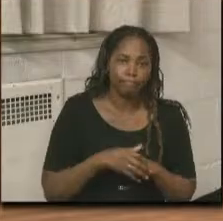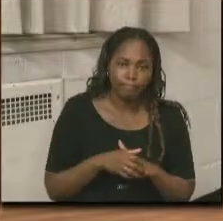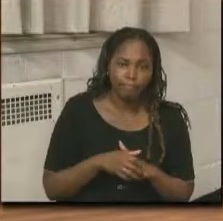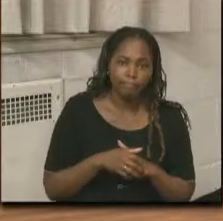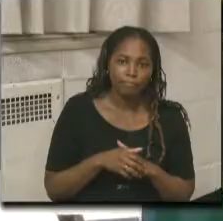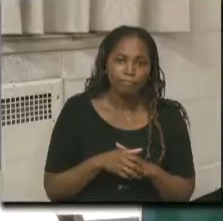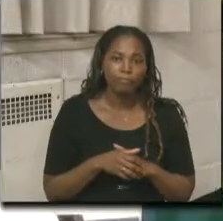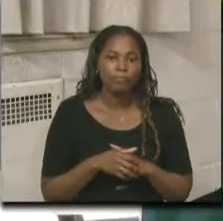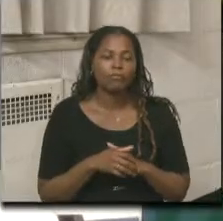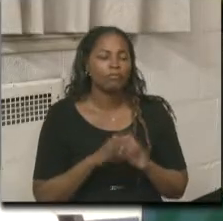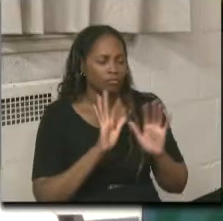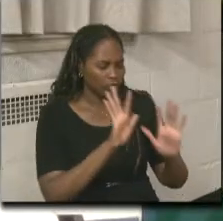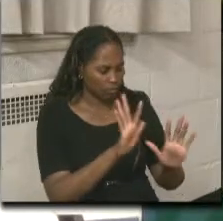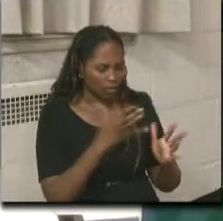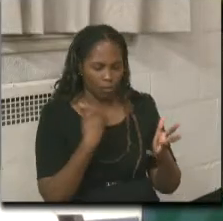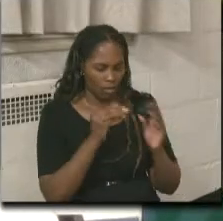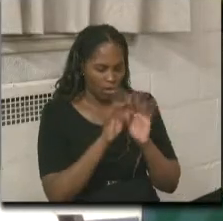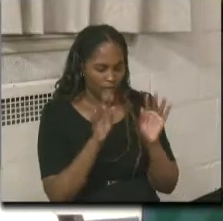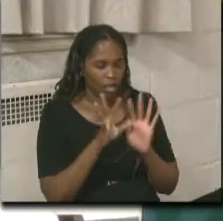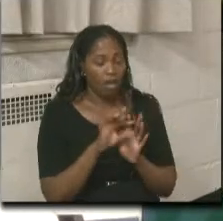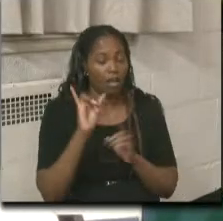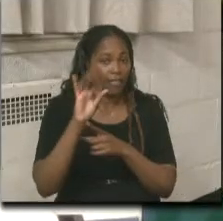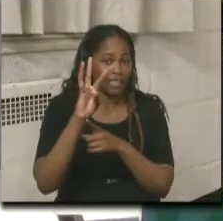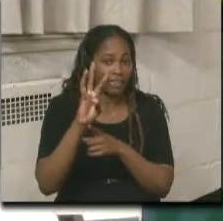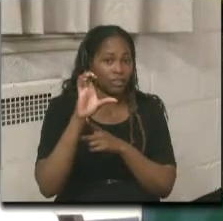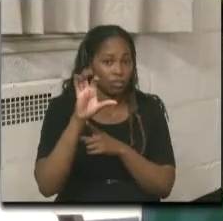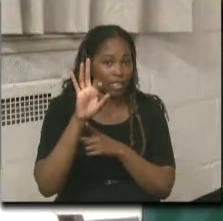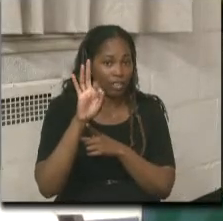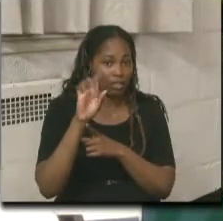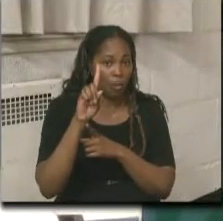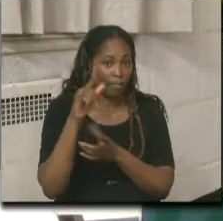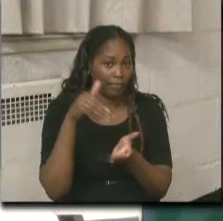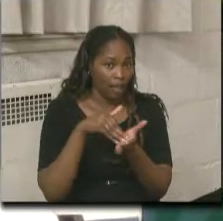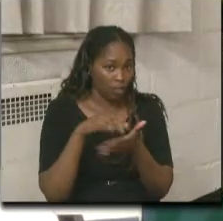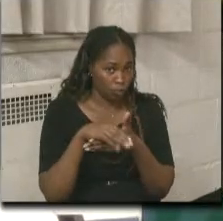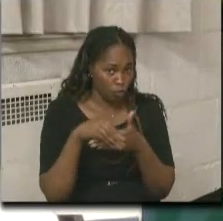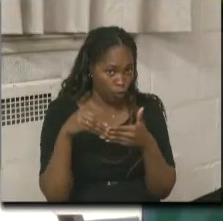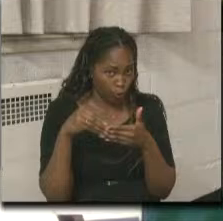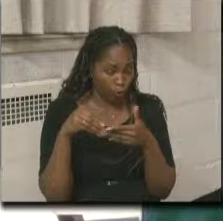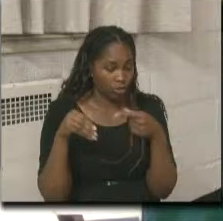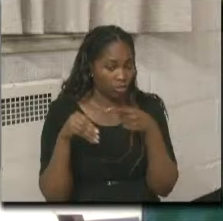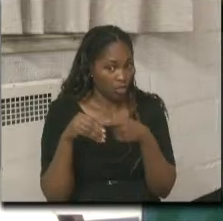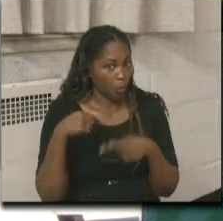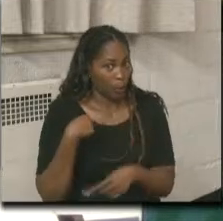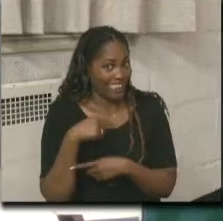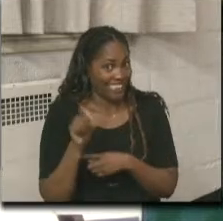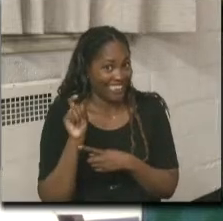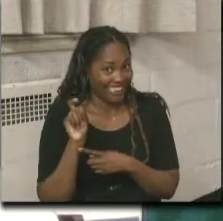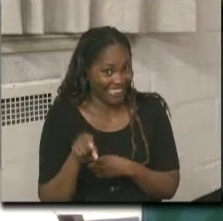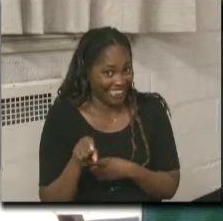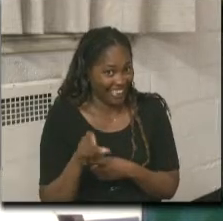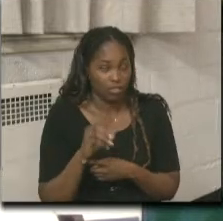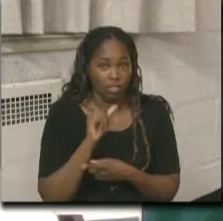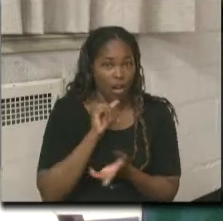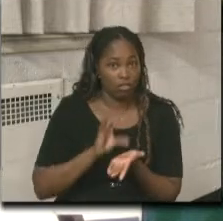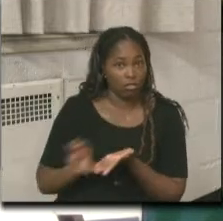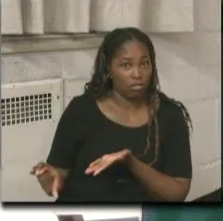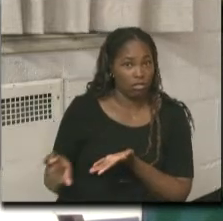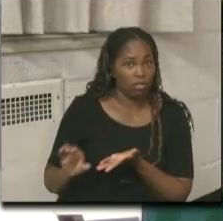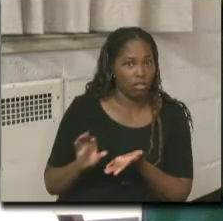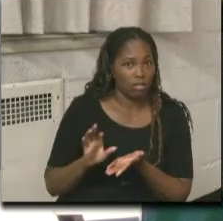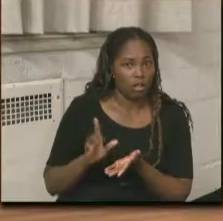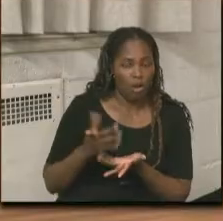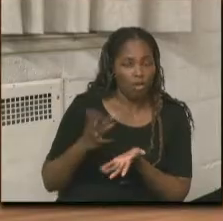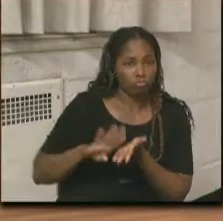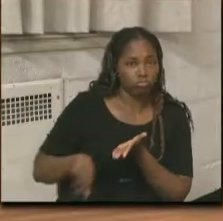So just so I'm clear, we think that the $691,000 is what we need and not defer. And if you